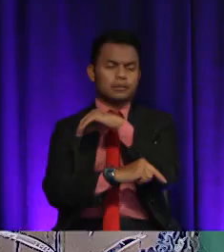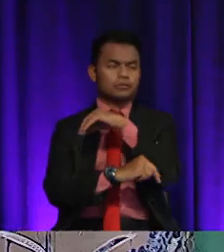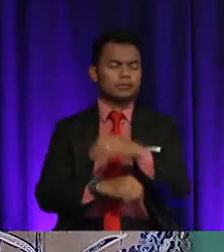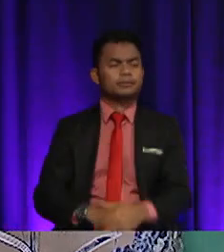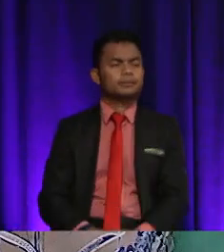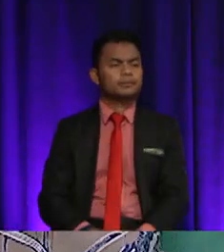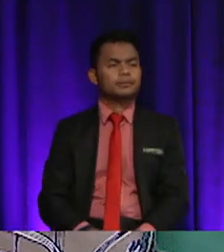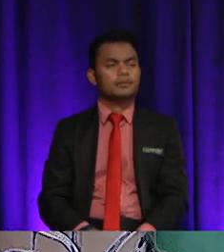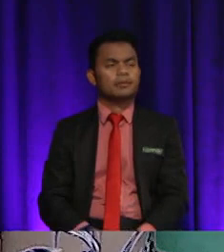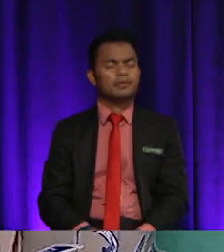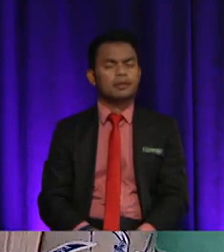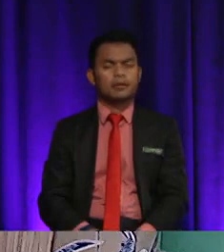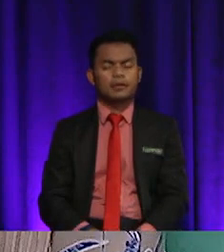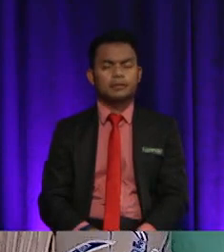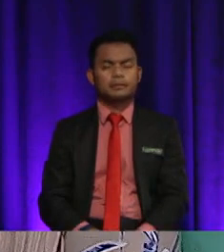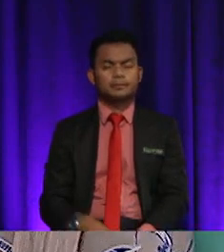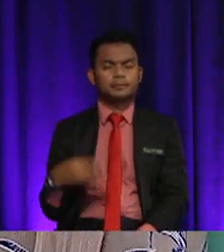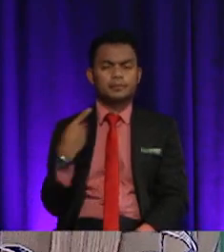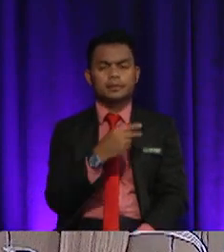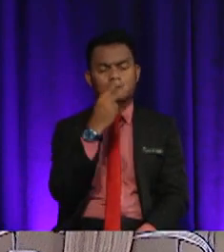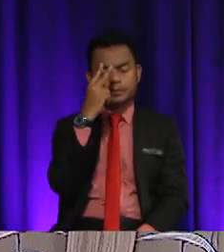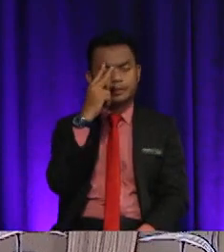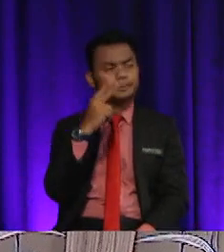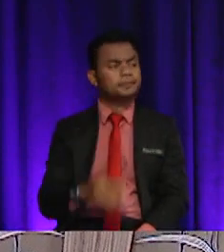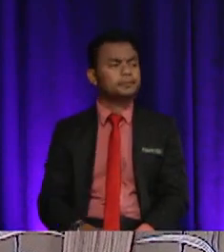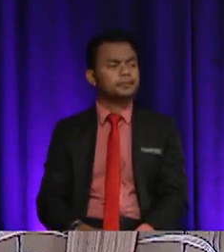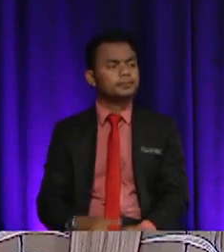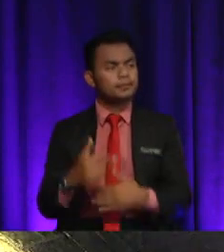the next paragraph. Anyone?